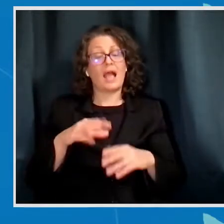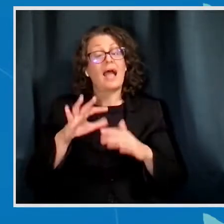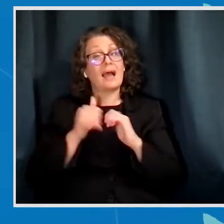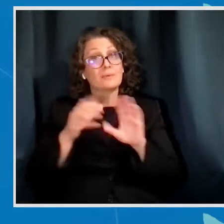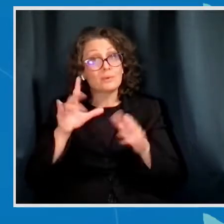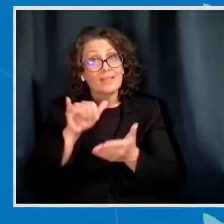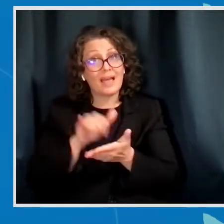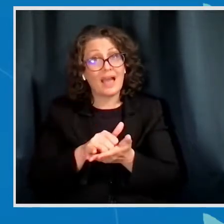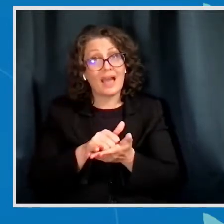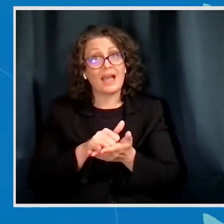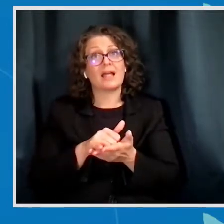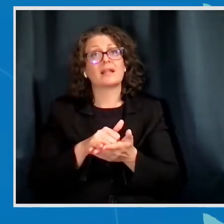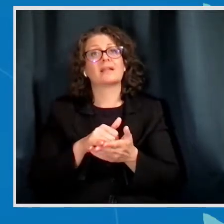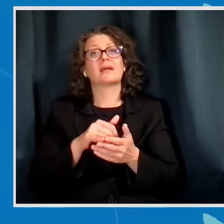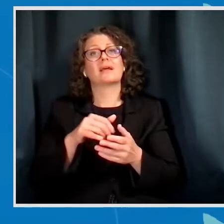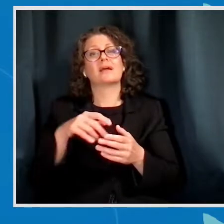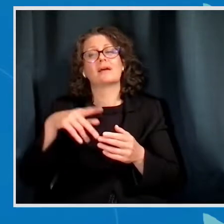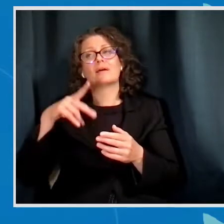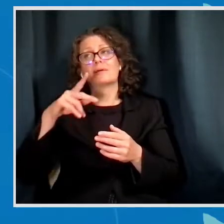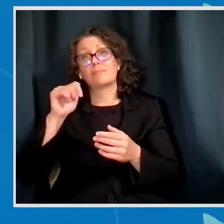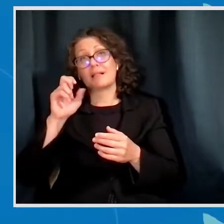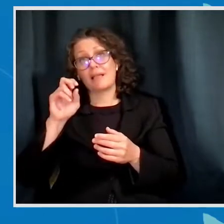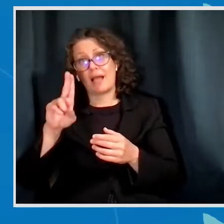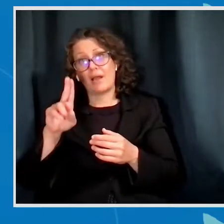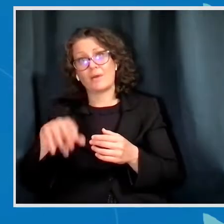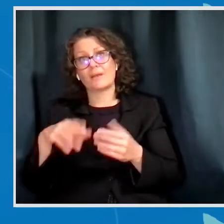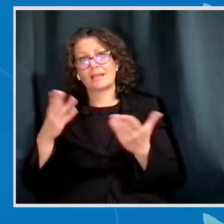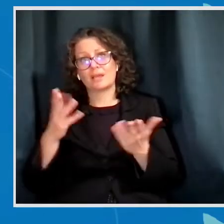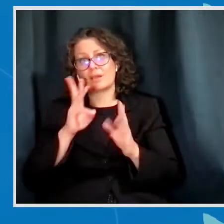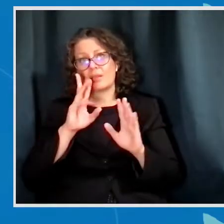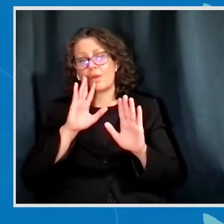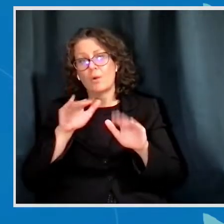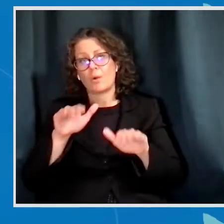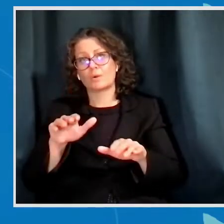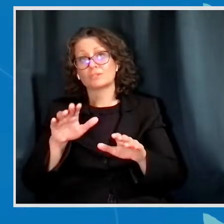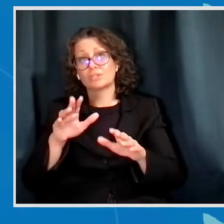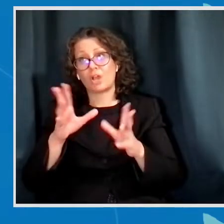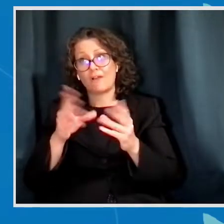Ocean Conference, and make this a reality?